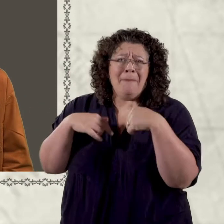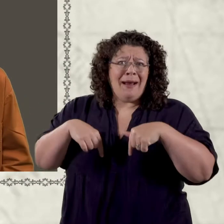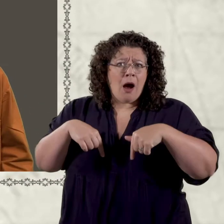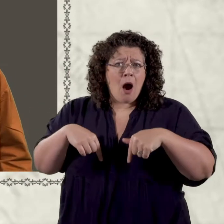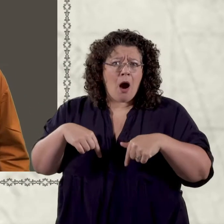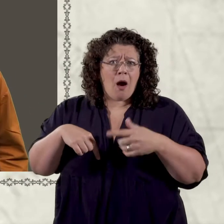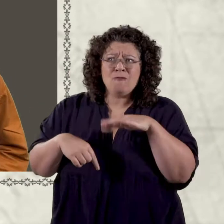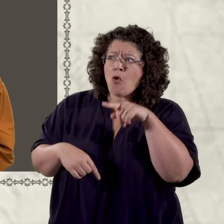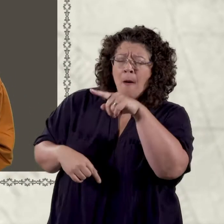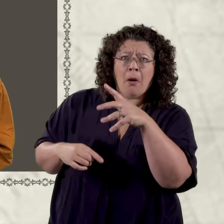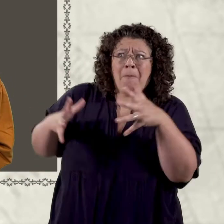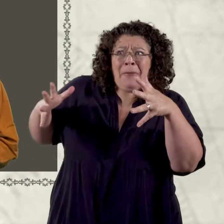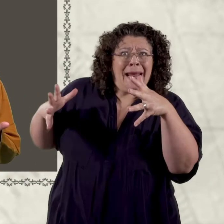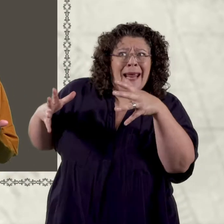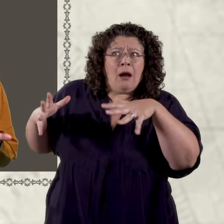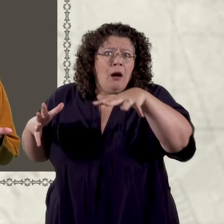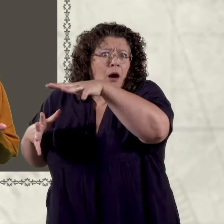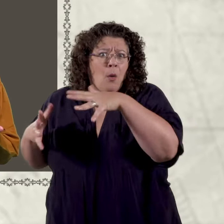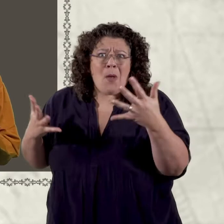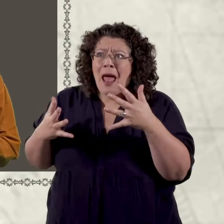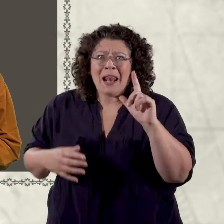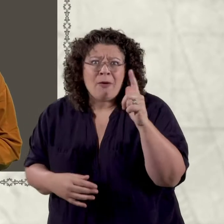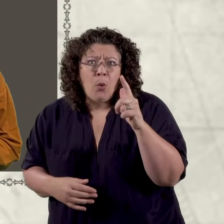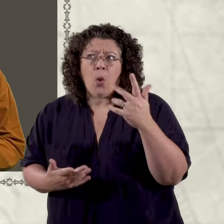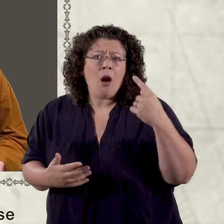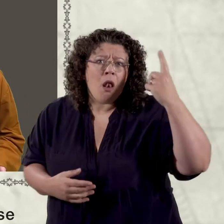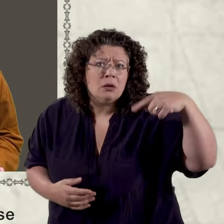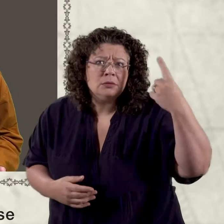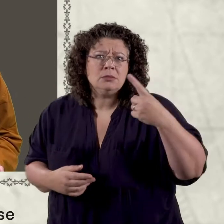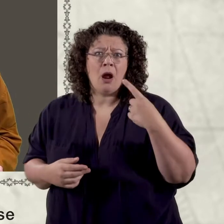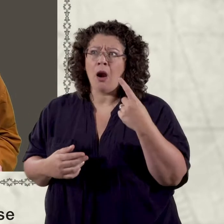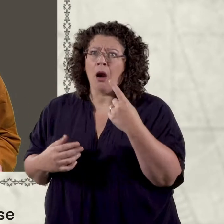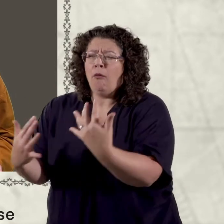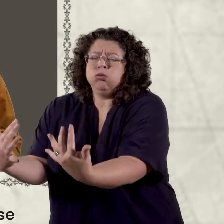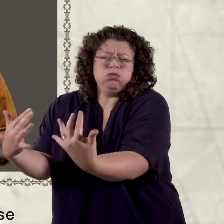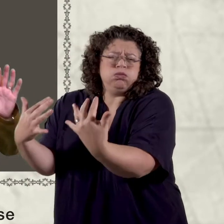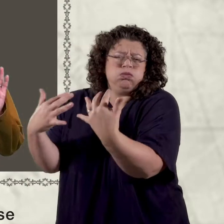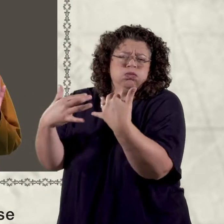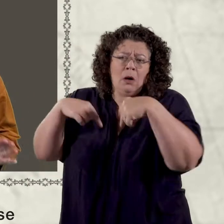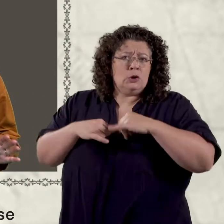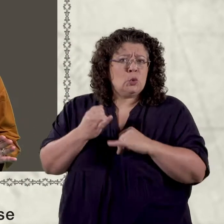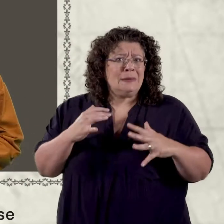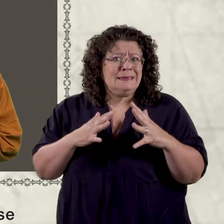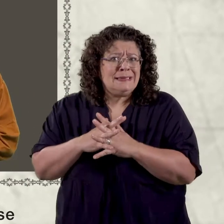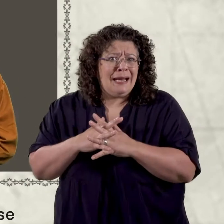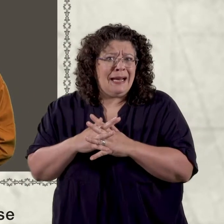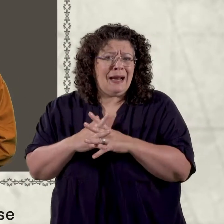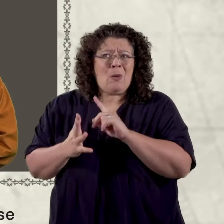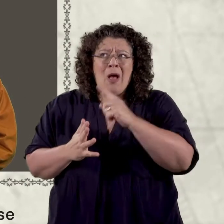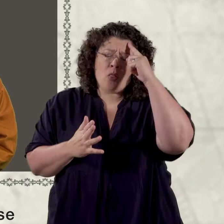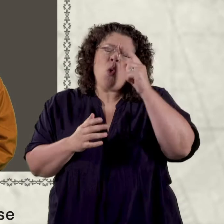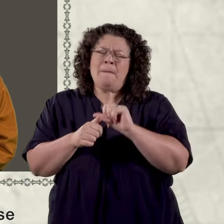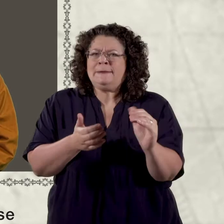here from the big cities like Liverpool and London, and they had come to Swansea because they thought it might